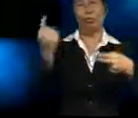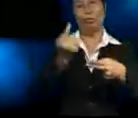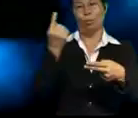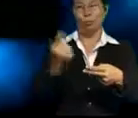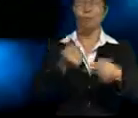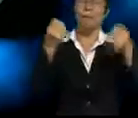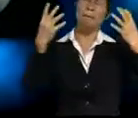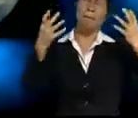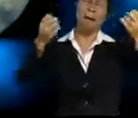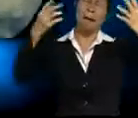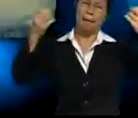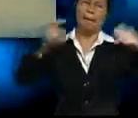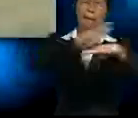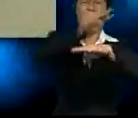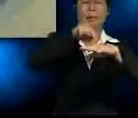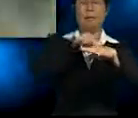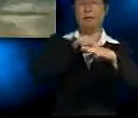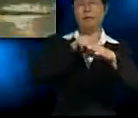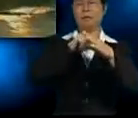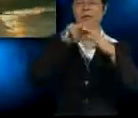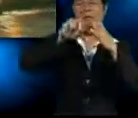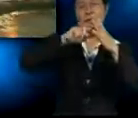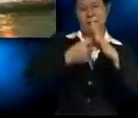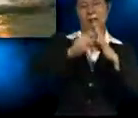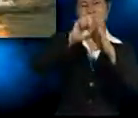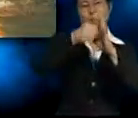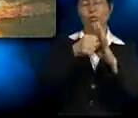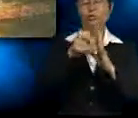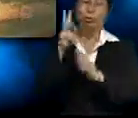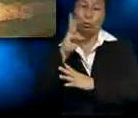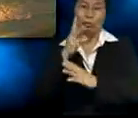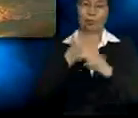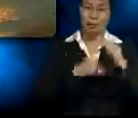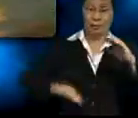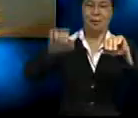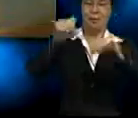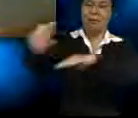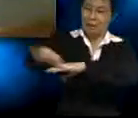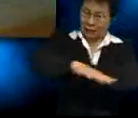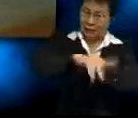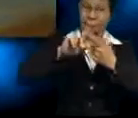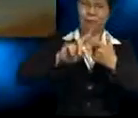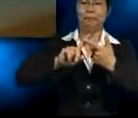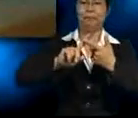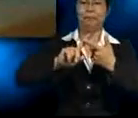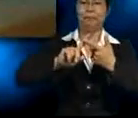There are many natural sources of water, and they are sea,